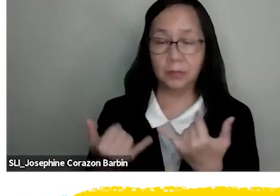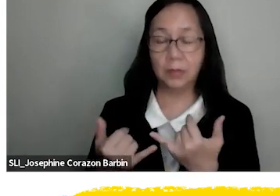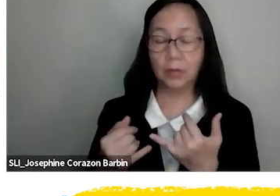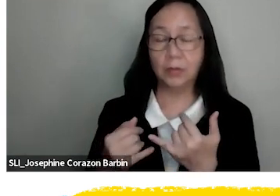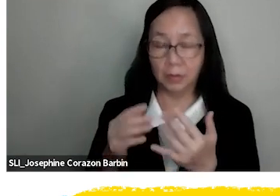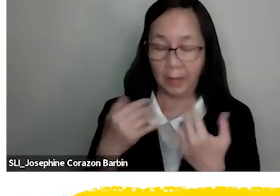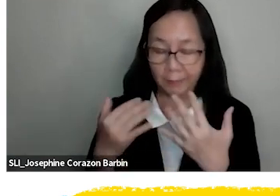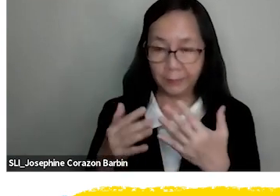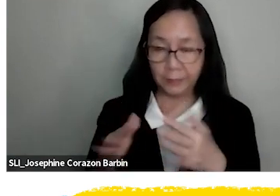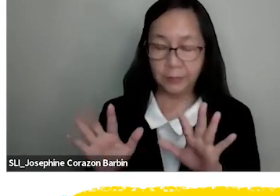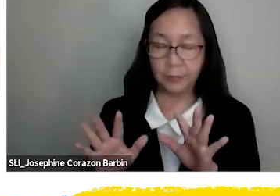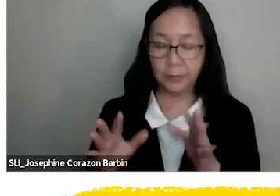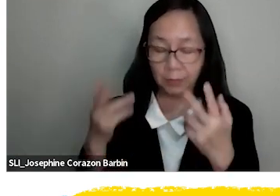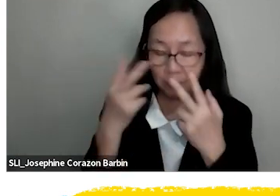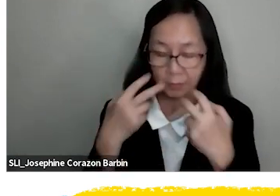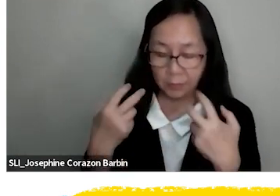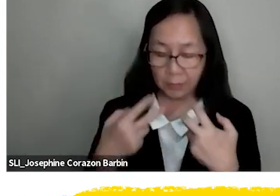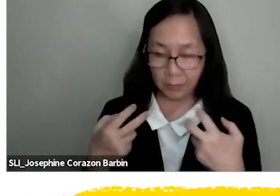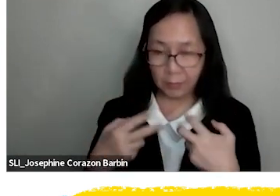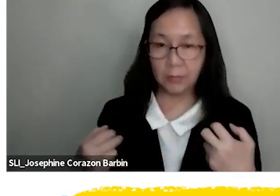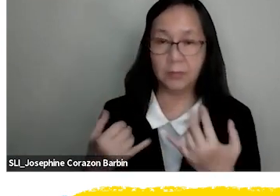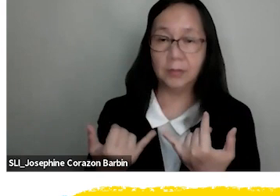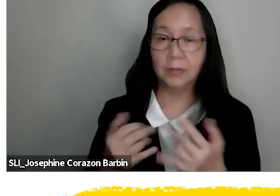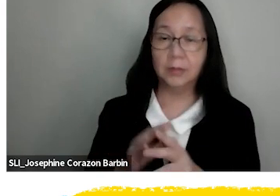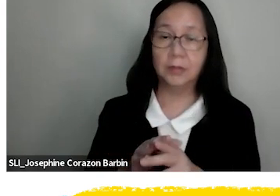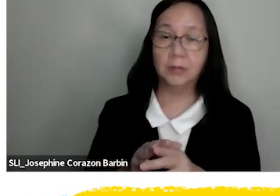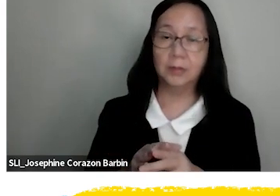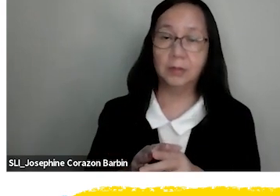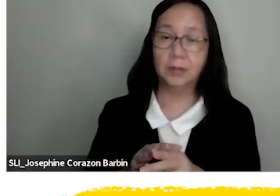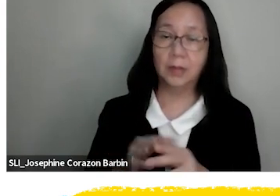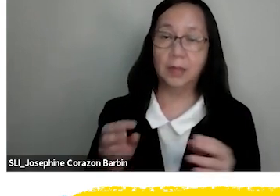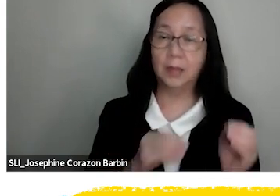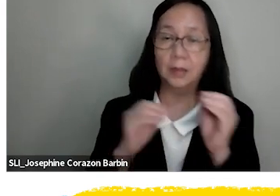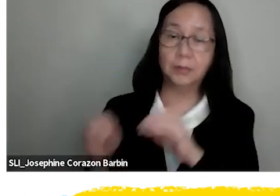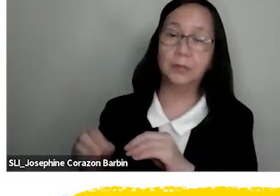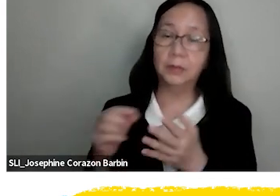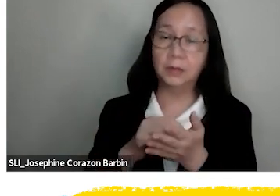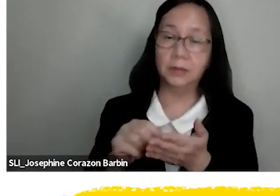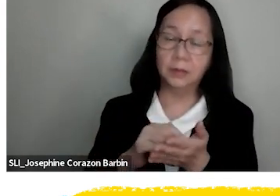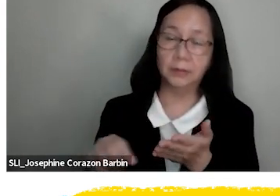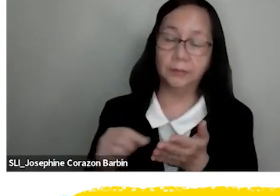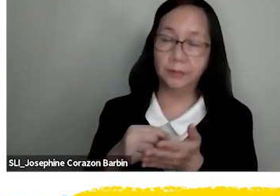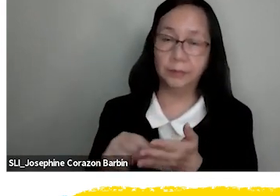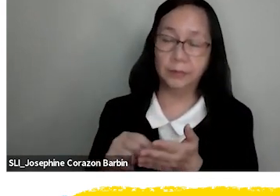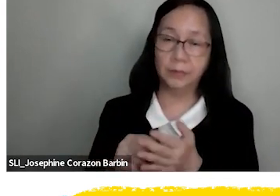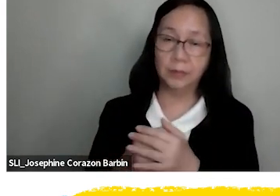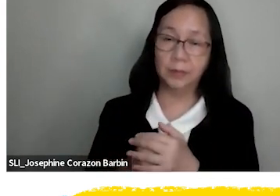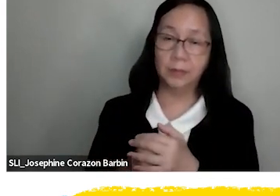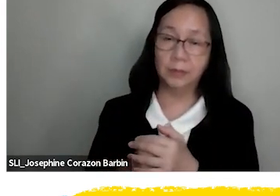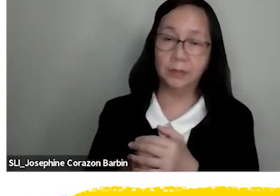consideration after being contemplated, and we put it in the draft of both